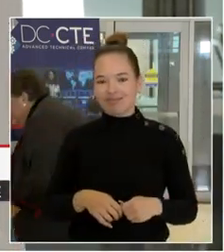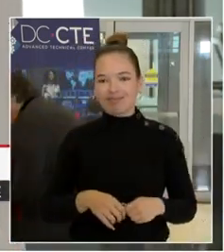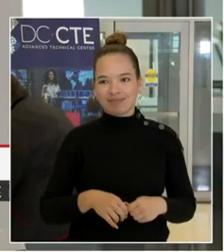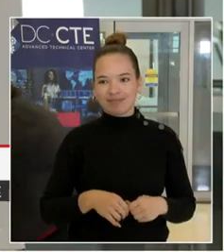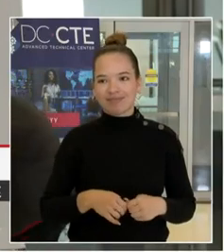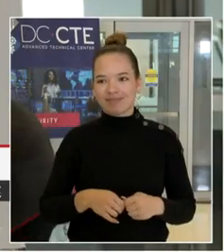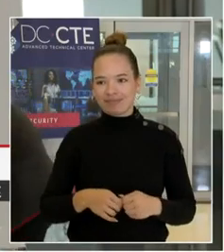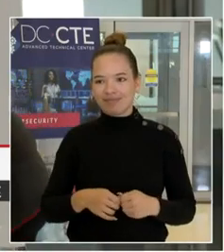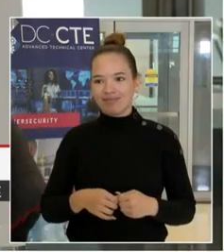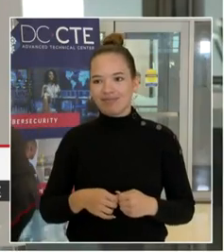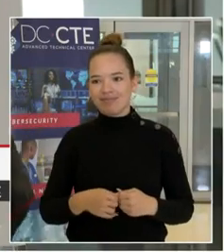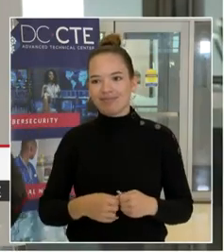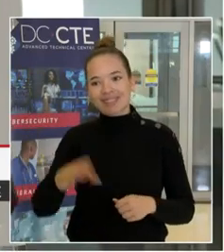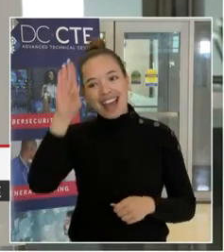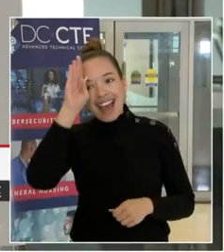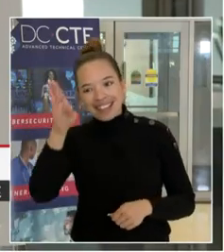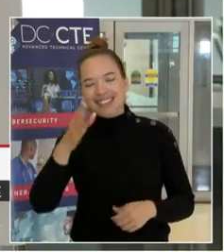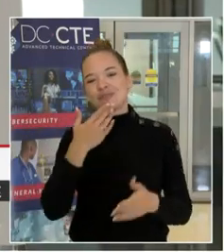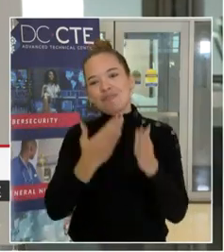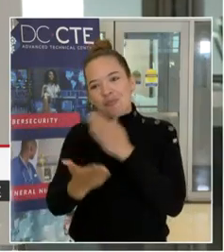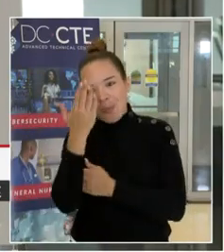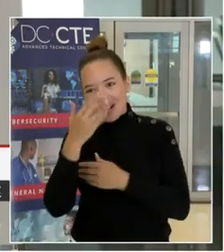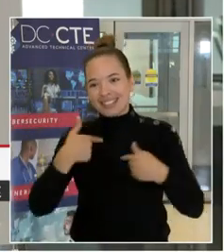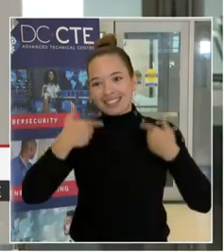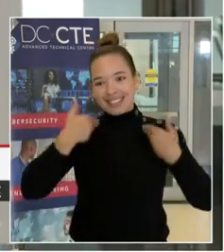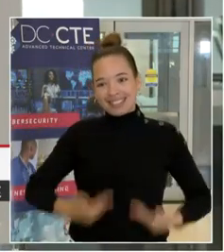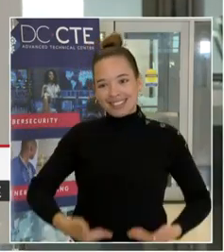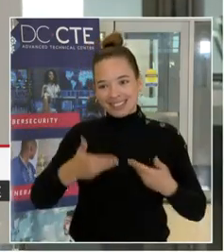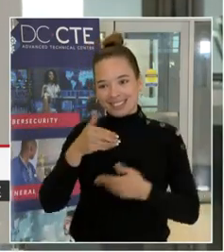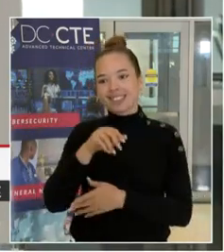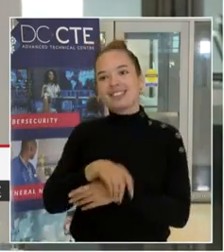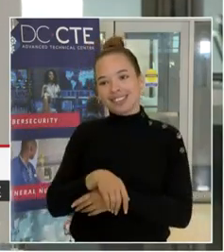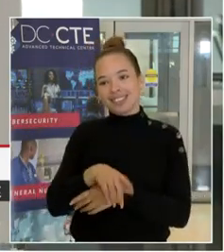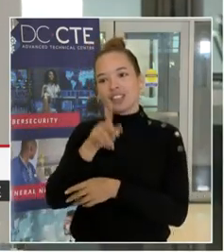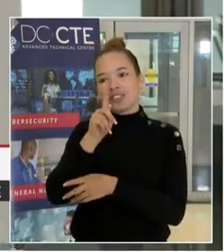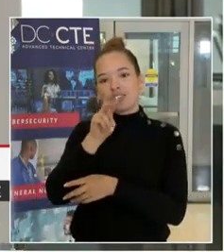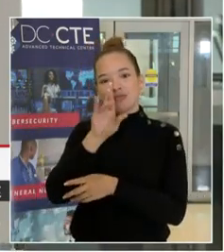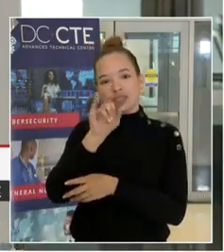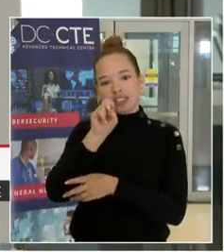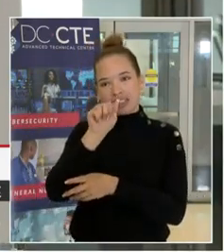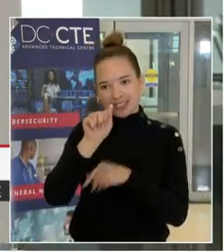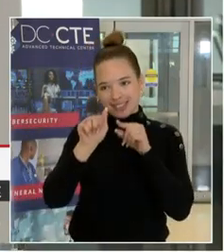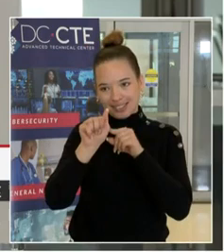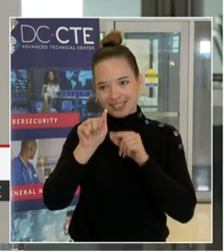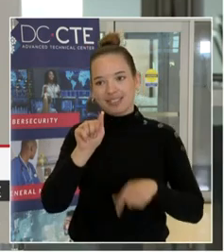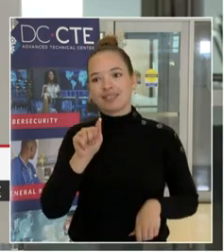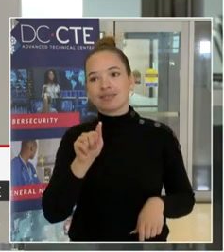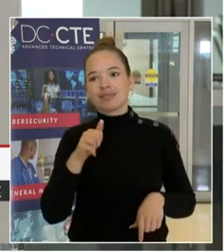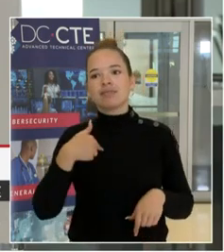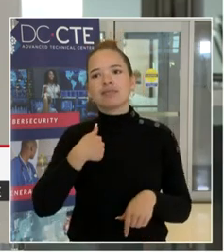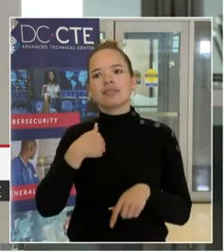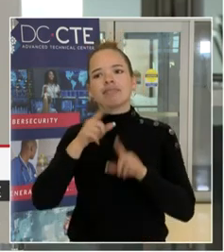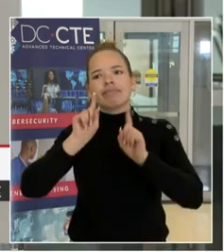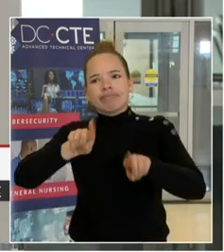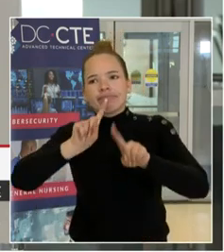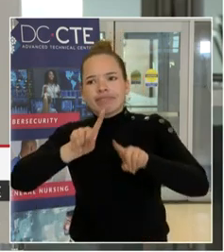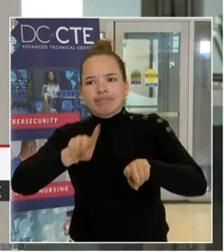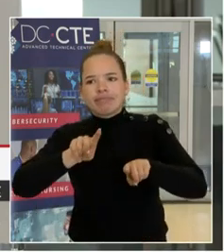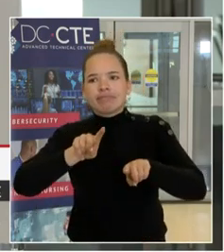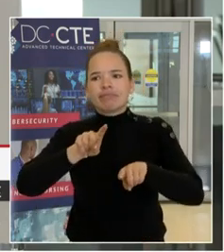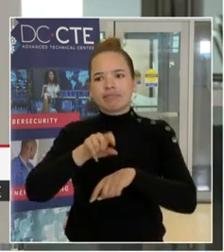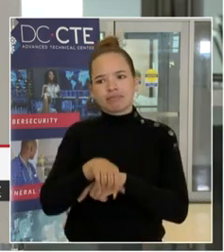Okay. Hi, good morning, everyone. My name is Krista Cummings. I'm in the 10th grade, and I attend Paul Public Charter School. What initially sparked my